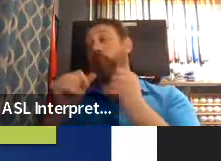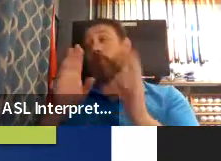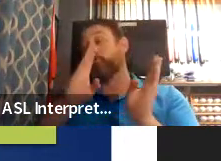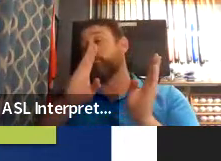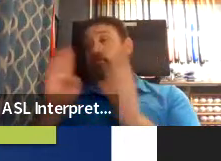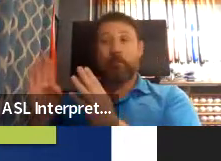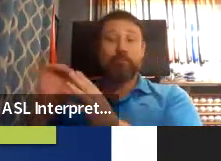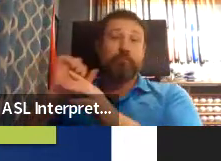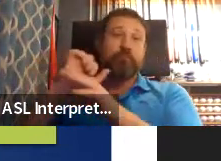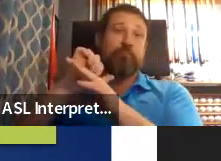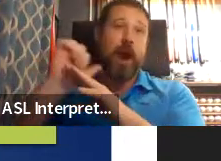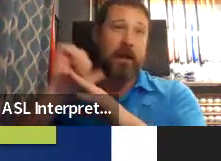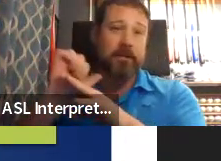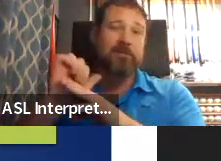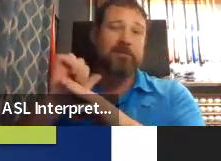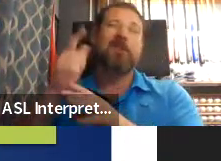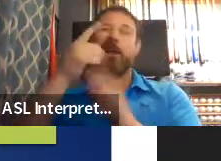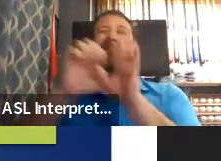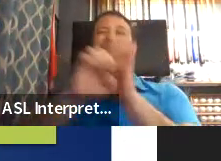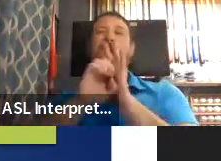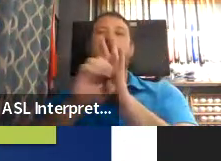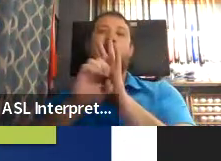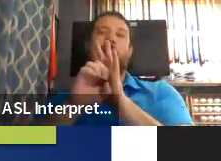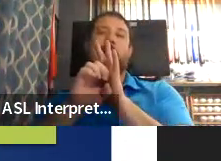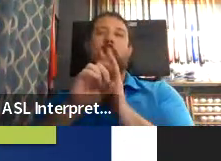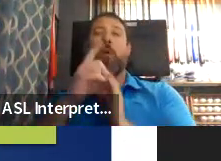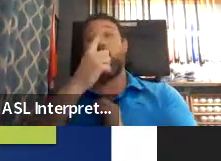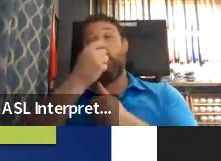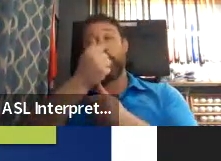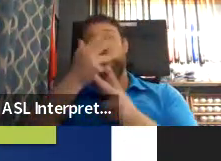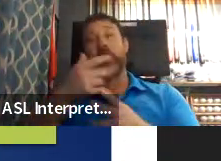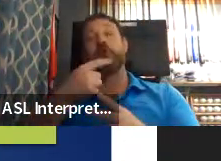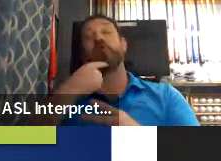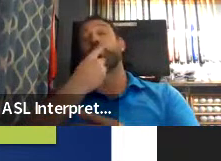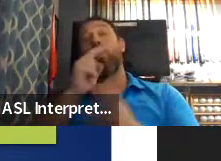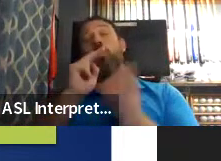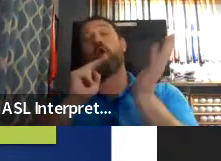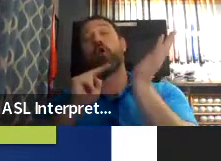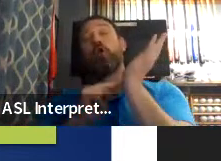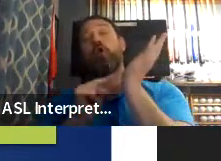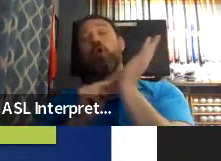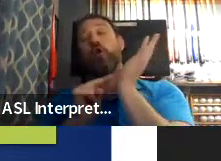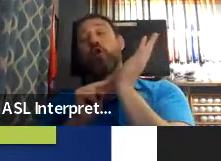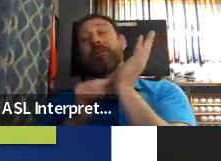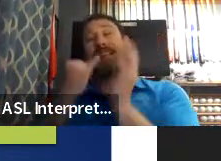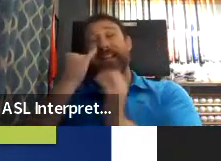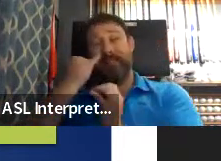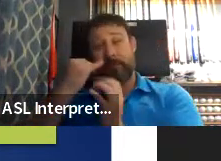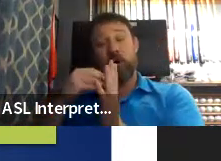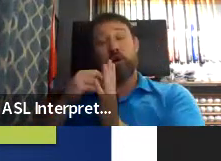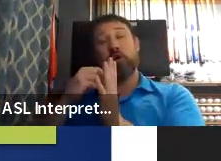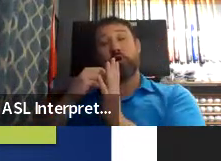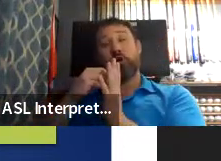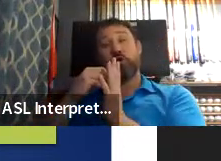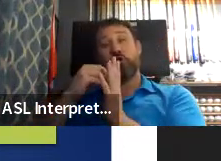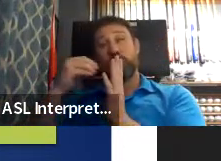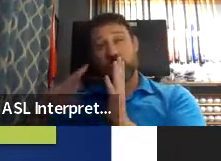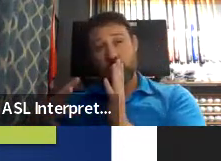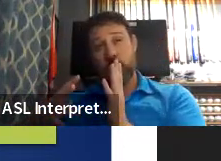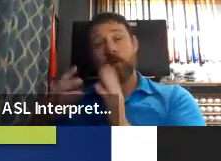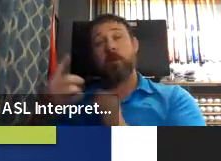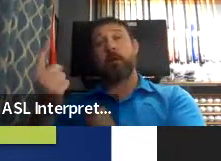nurse practice. I will give a quick example of one superintendent who told the school nurses that if a student came to